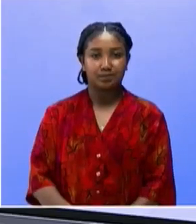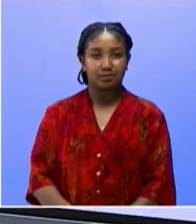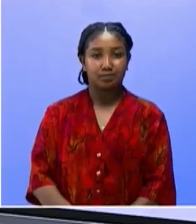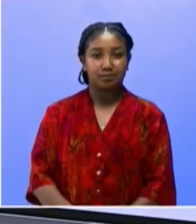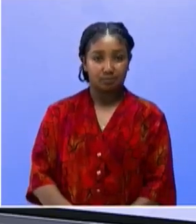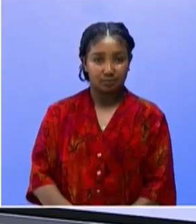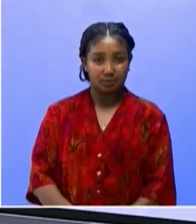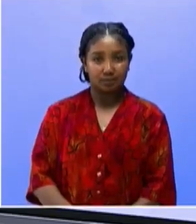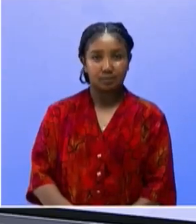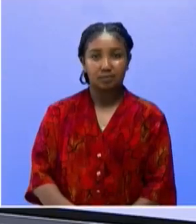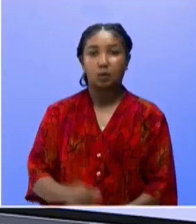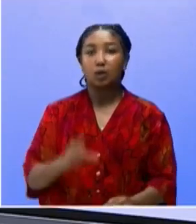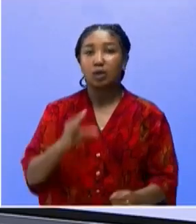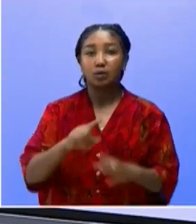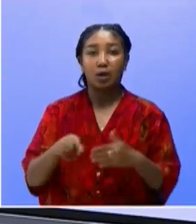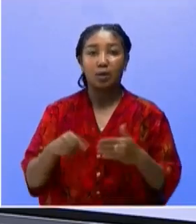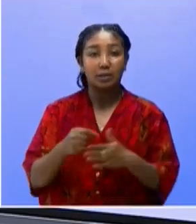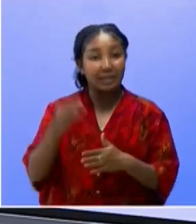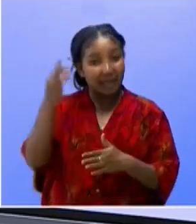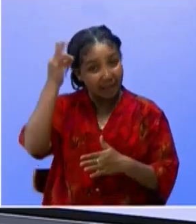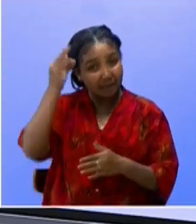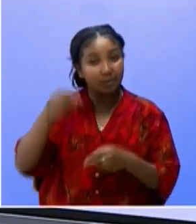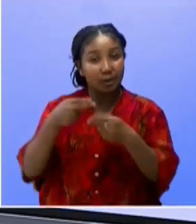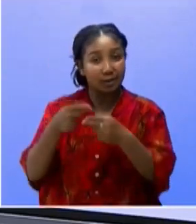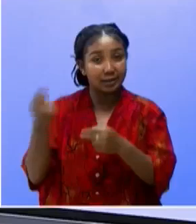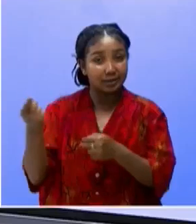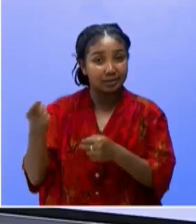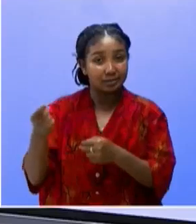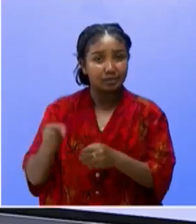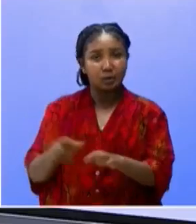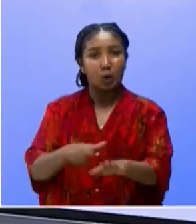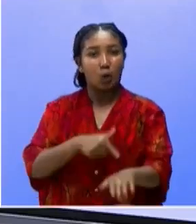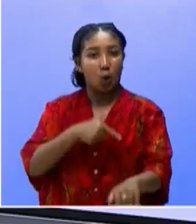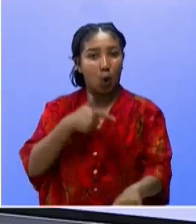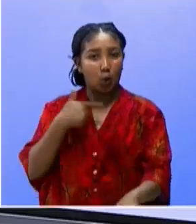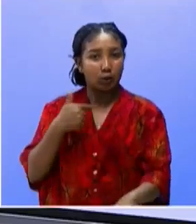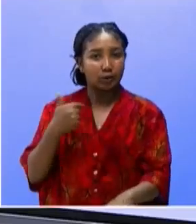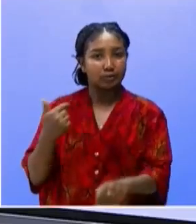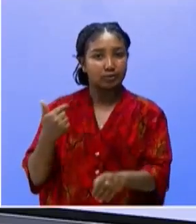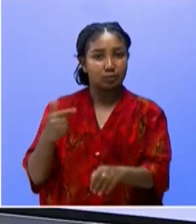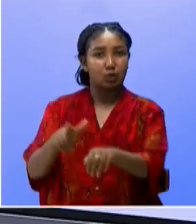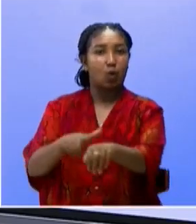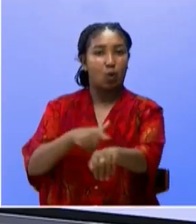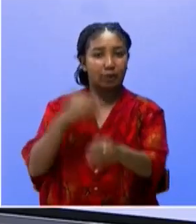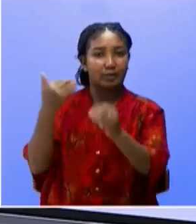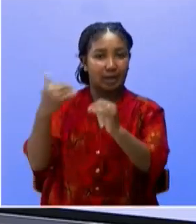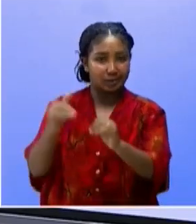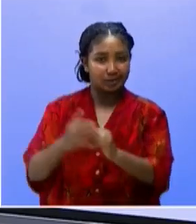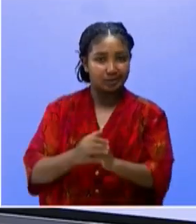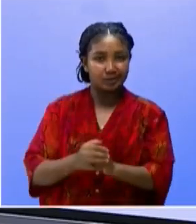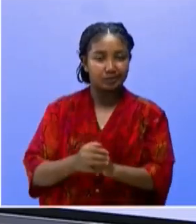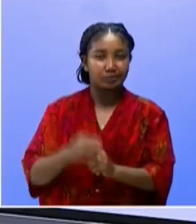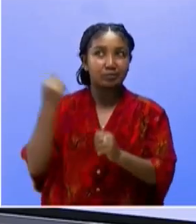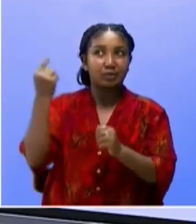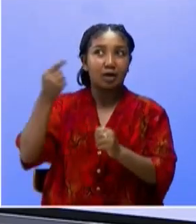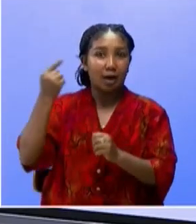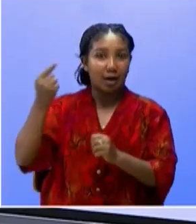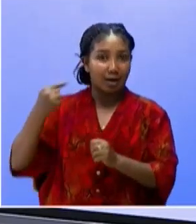right? And when I talk about the hair, I said what? Long, size, long hair, curly